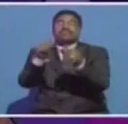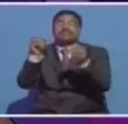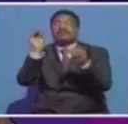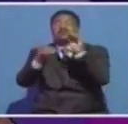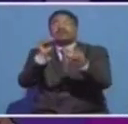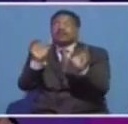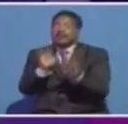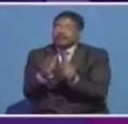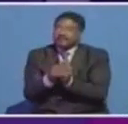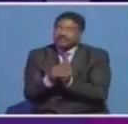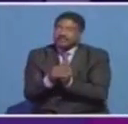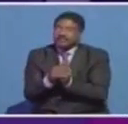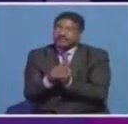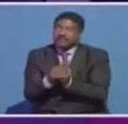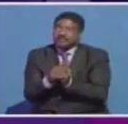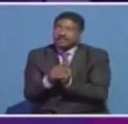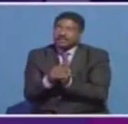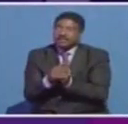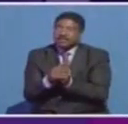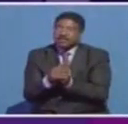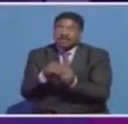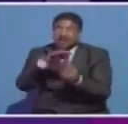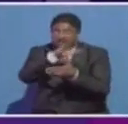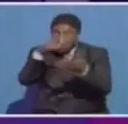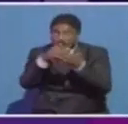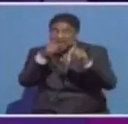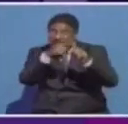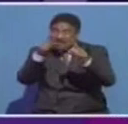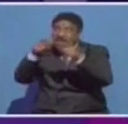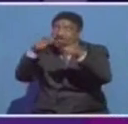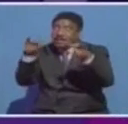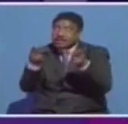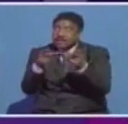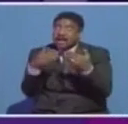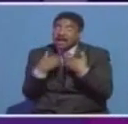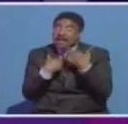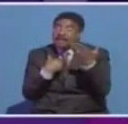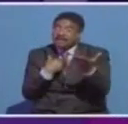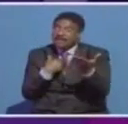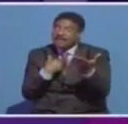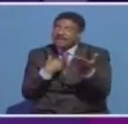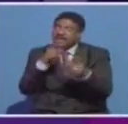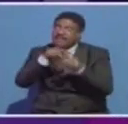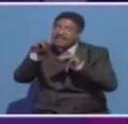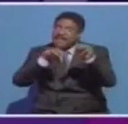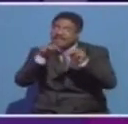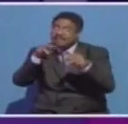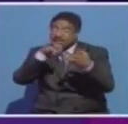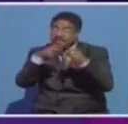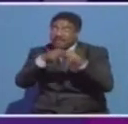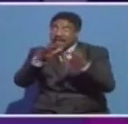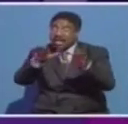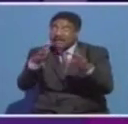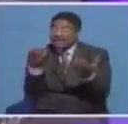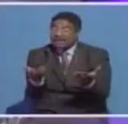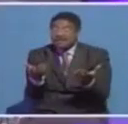your other ministries? And because all these things sit in various ministries, and there seems to be a lapse in terms of managing and monitoring. Yes, this